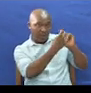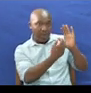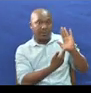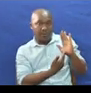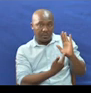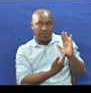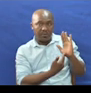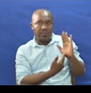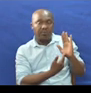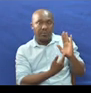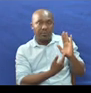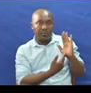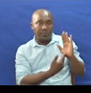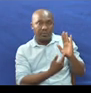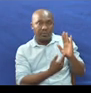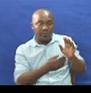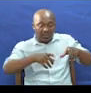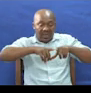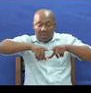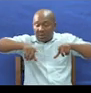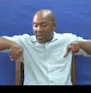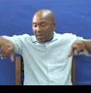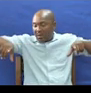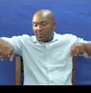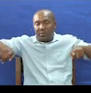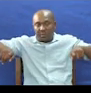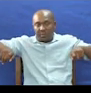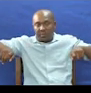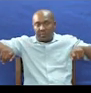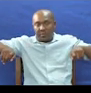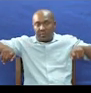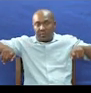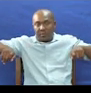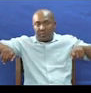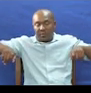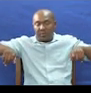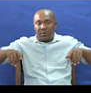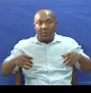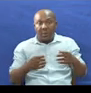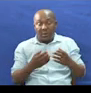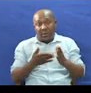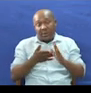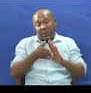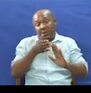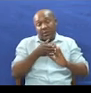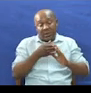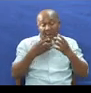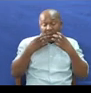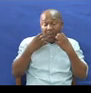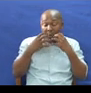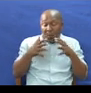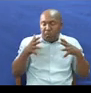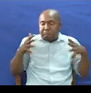picture. This is the tunnel. Since the cat was too big, he couldn't